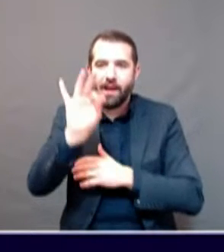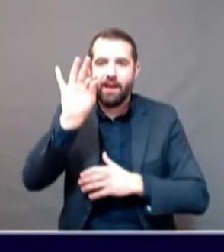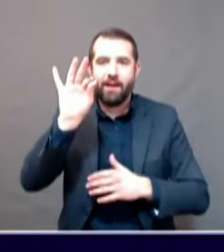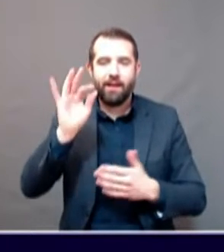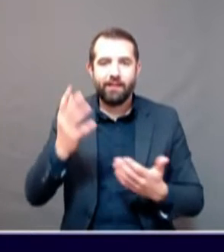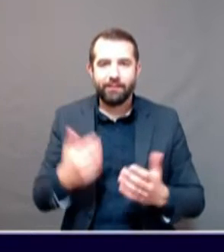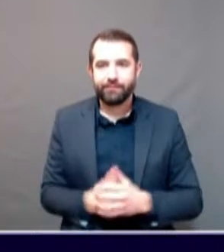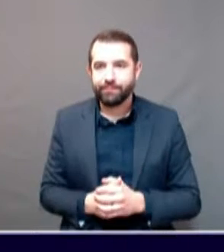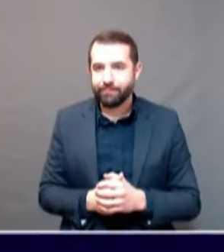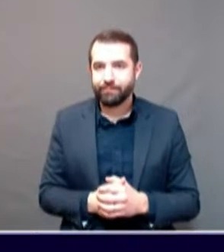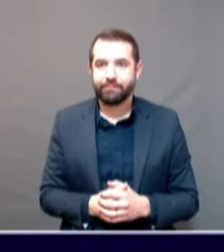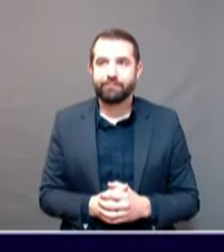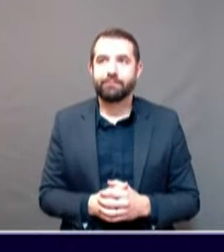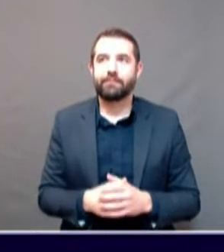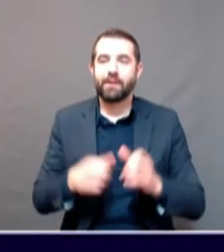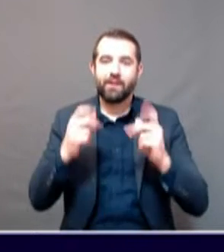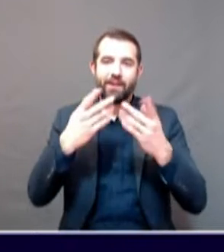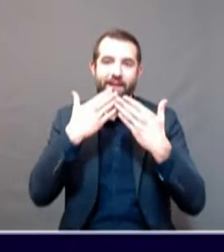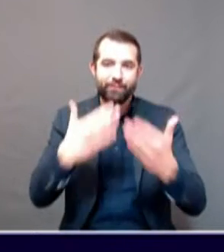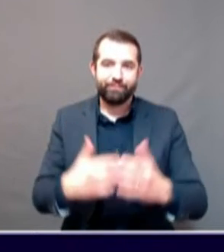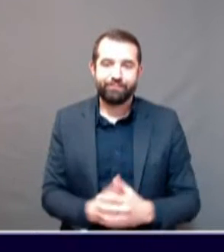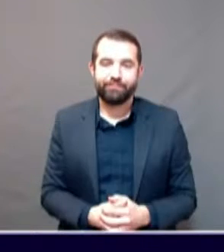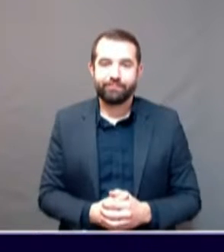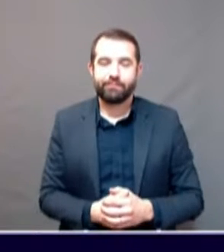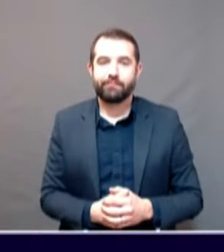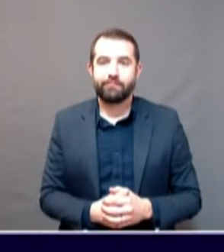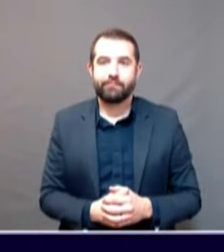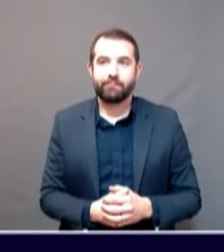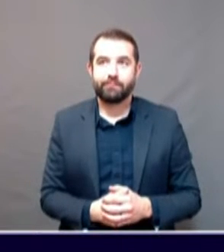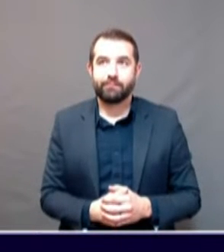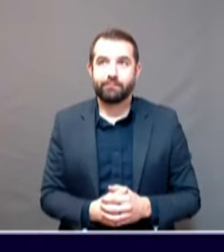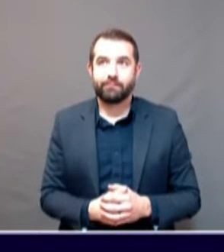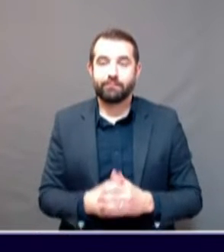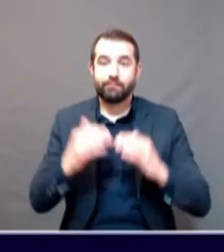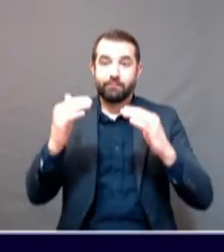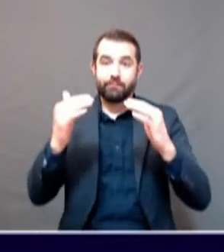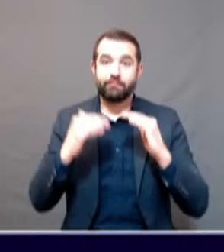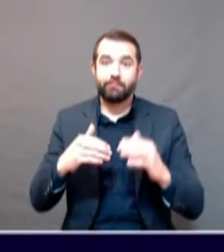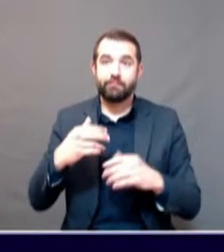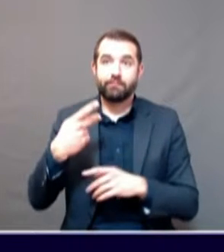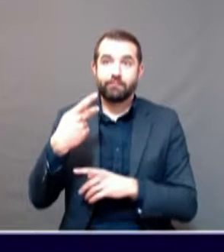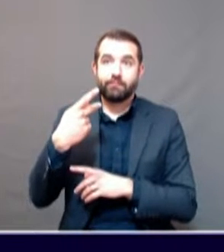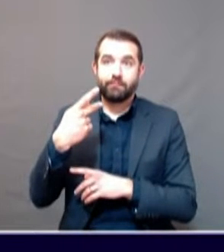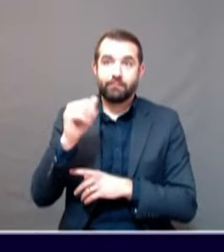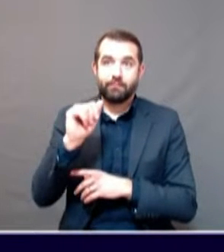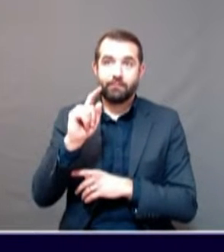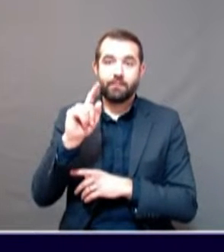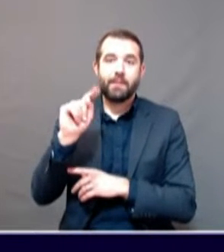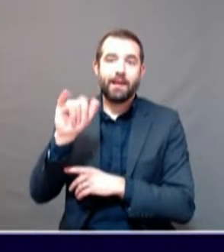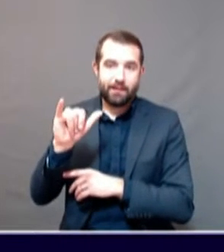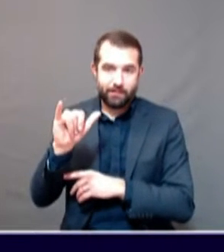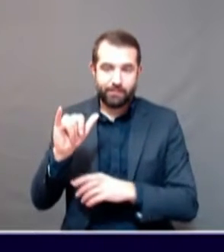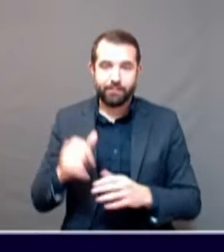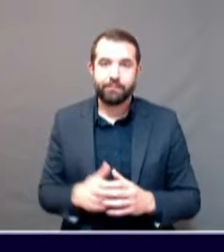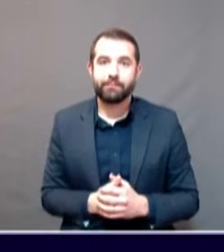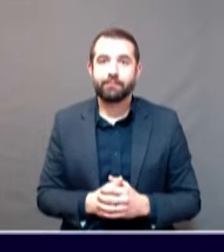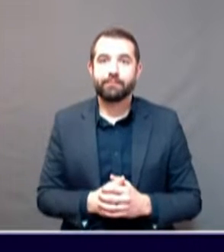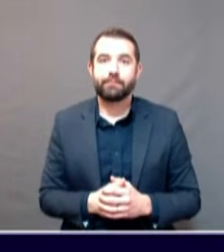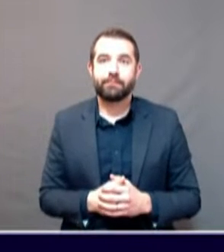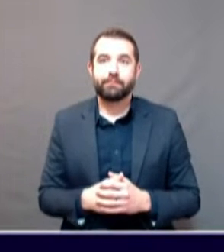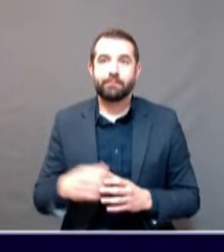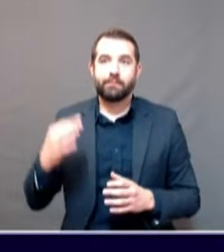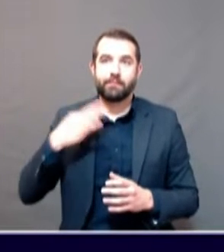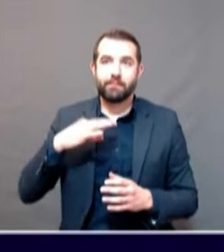Okay, thank you. I'm going to turn over to Patty White at Maine Public next. Thank you, Dr. Shaw.